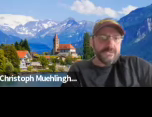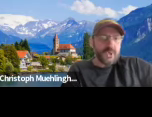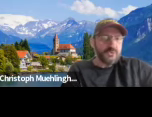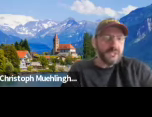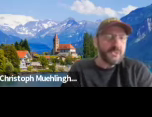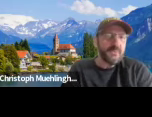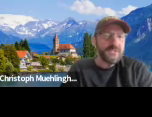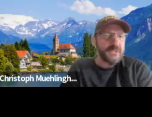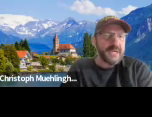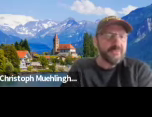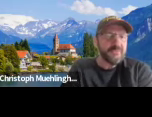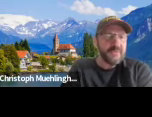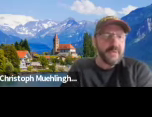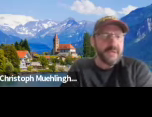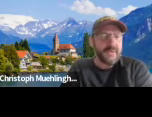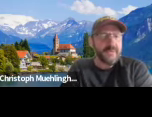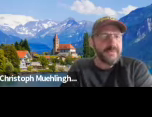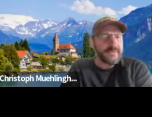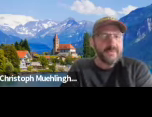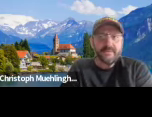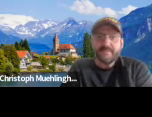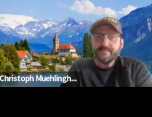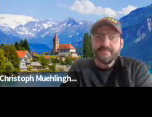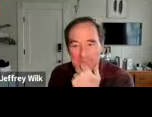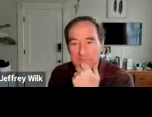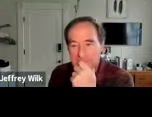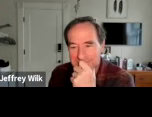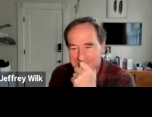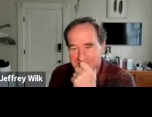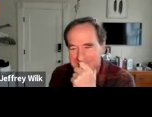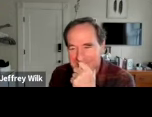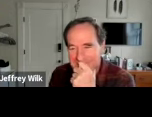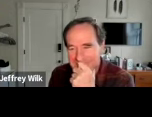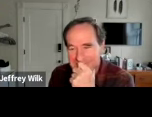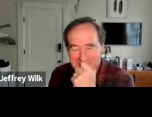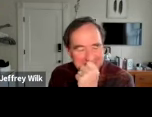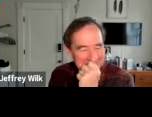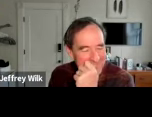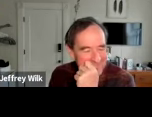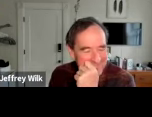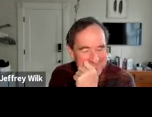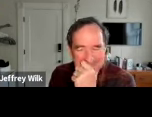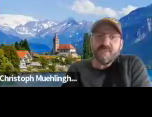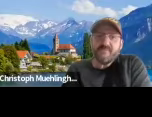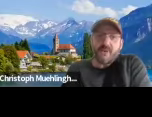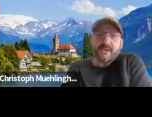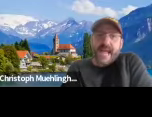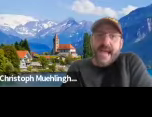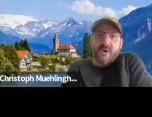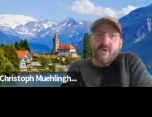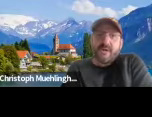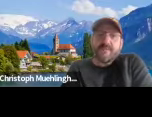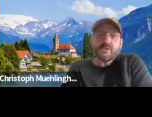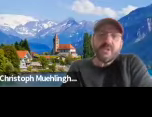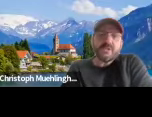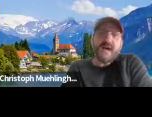Yeah, just talk to me, somebody, so I have a little feedback going on. Yes. All right, so that's good. So that's that really fundamentally